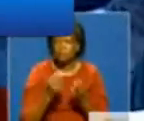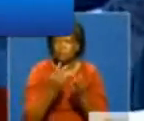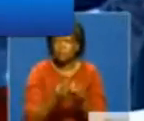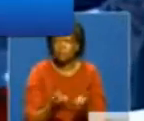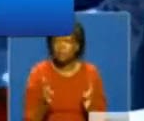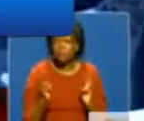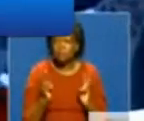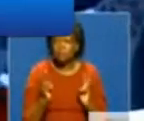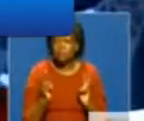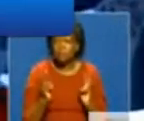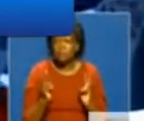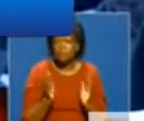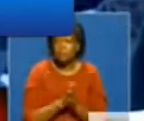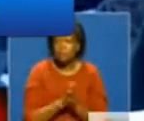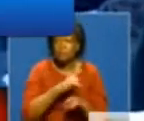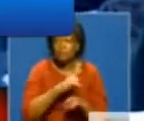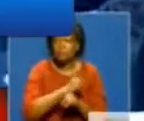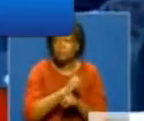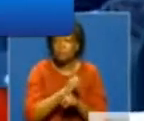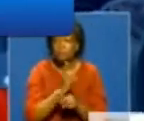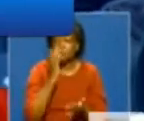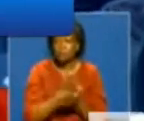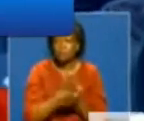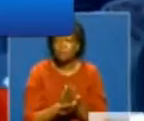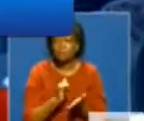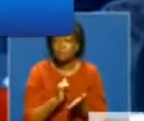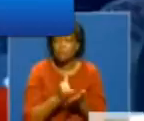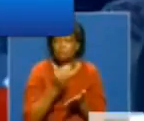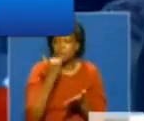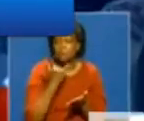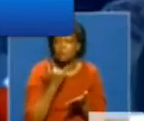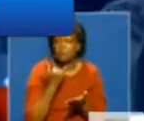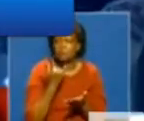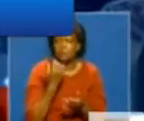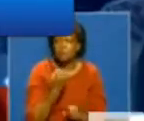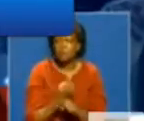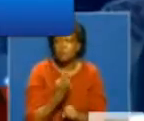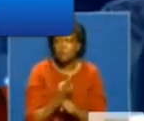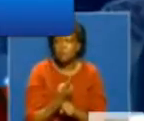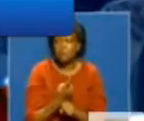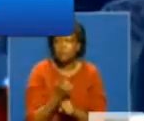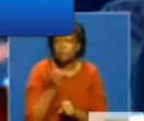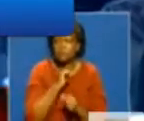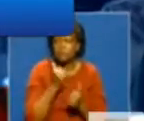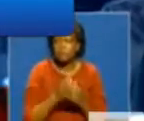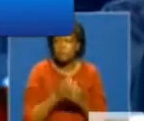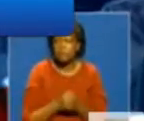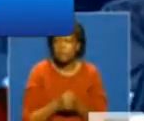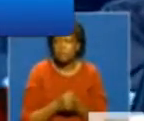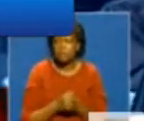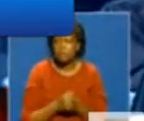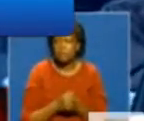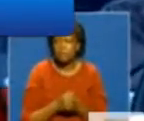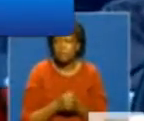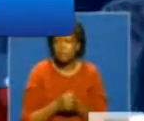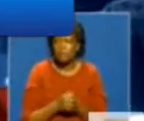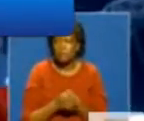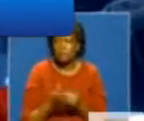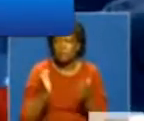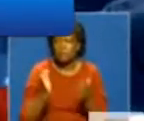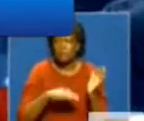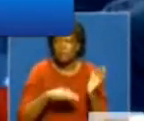and the clock would not stop. That is why 5 minutes have disappeared. So, my lord, if you could restore